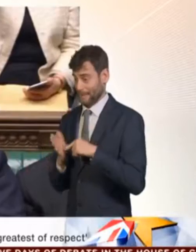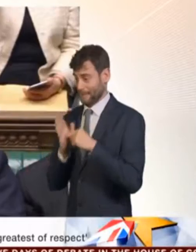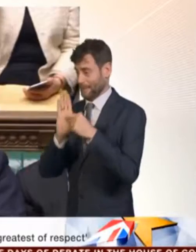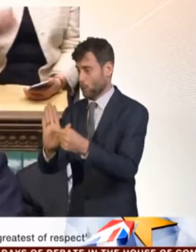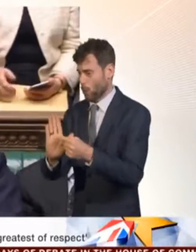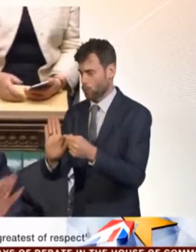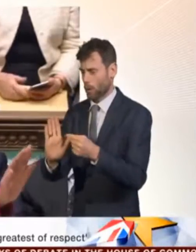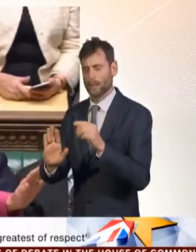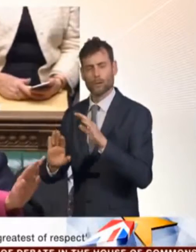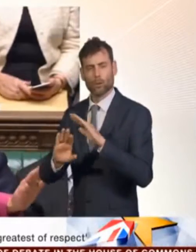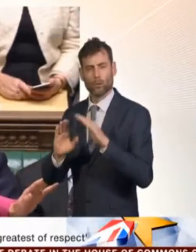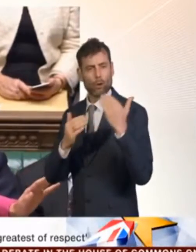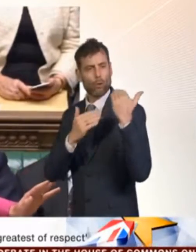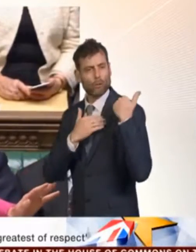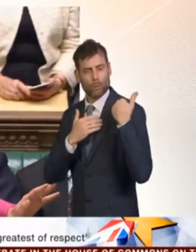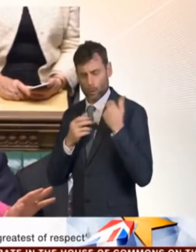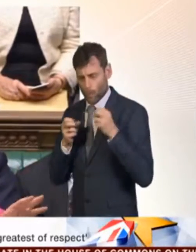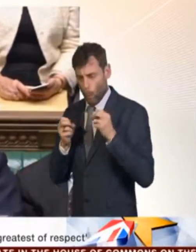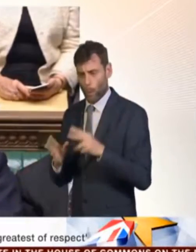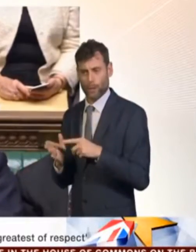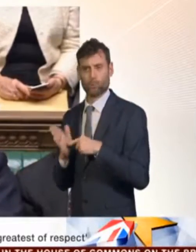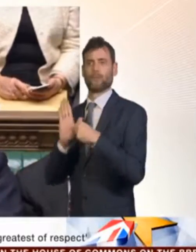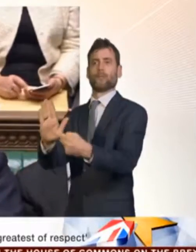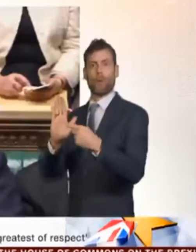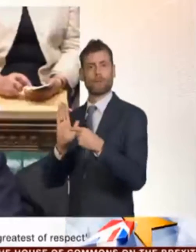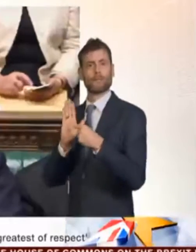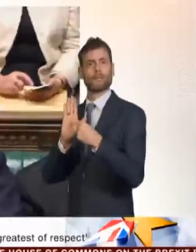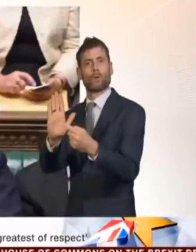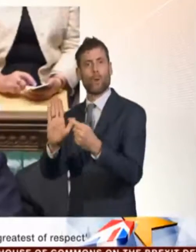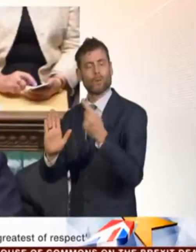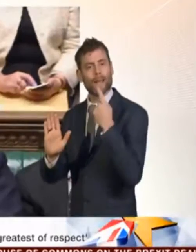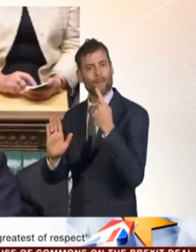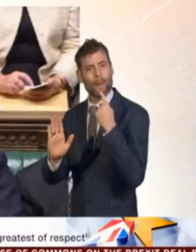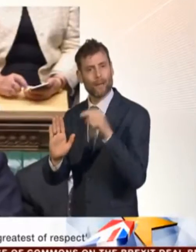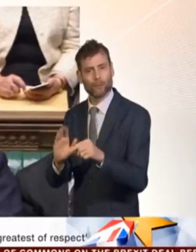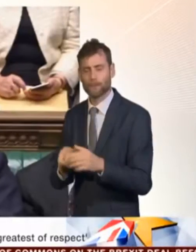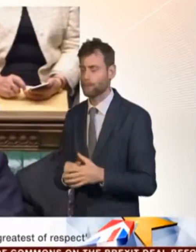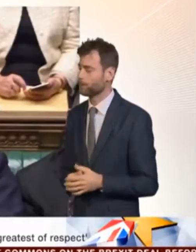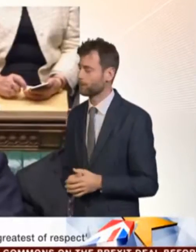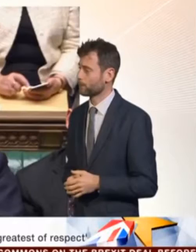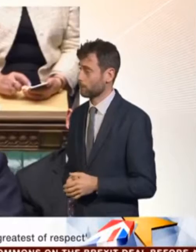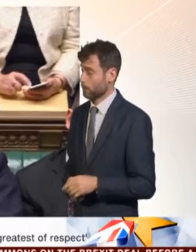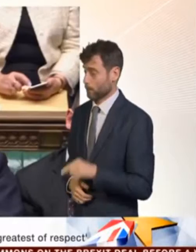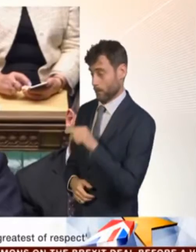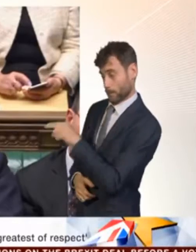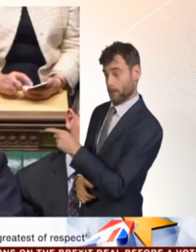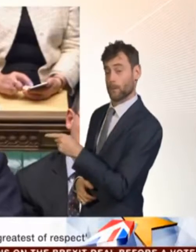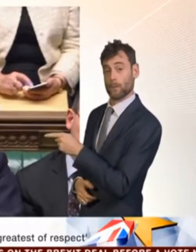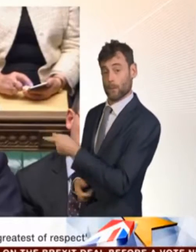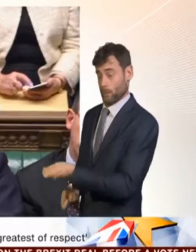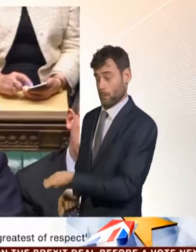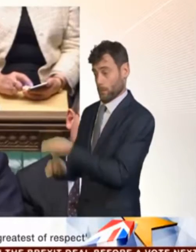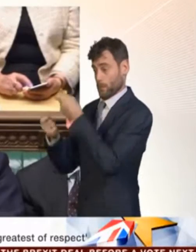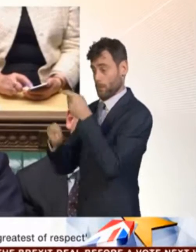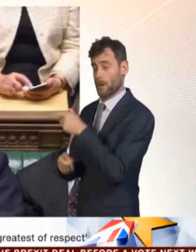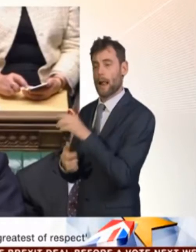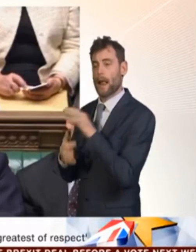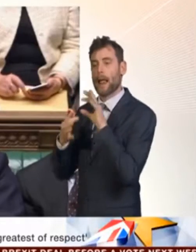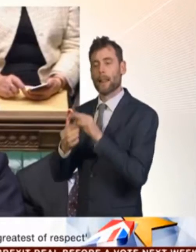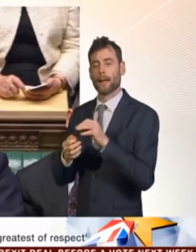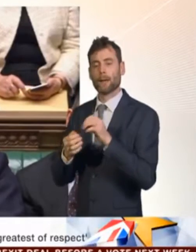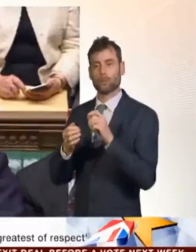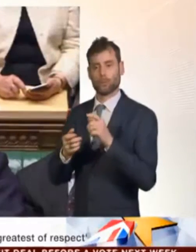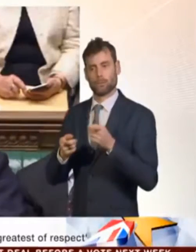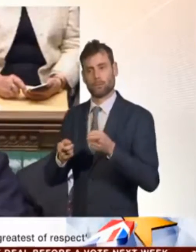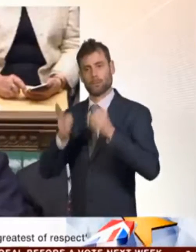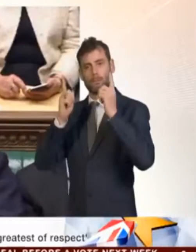an irresponsible thing to do. Turning to the present case concerning law officers' advice.